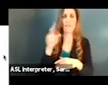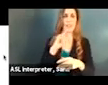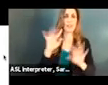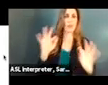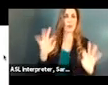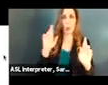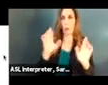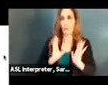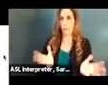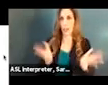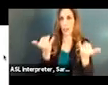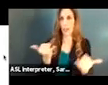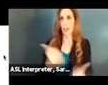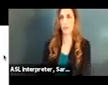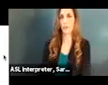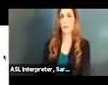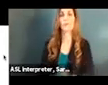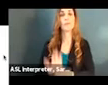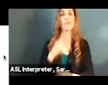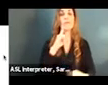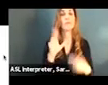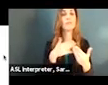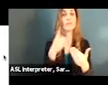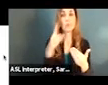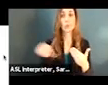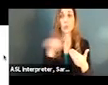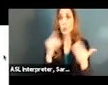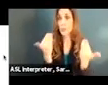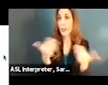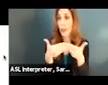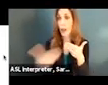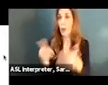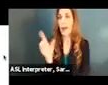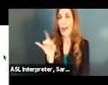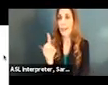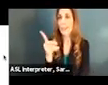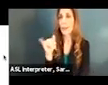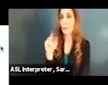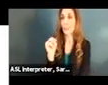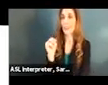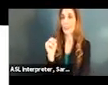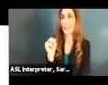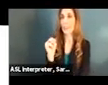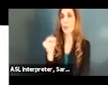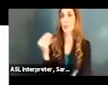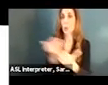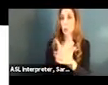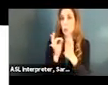by the hosts, if that makes sense. For everyone's convenience too, I did pin